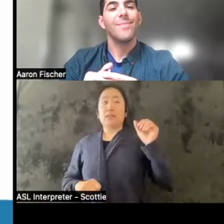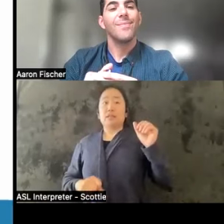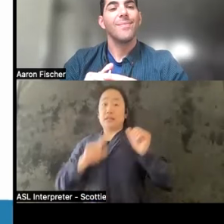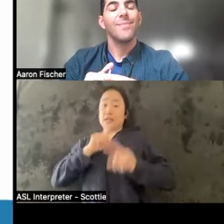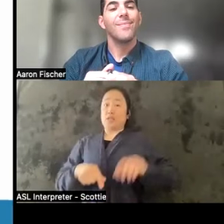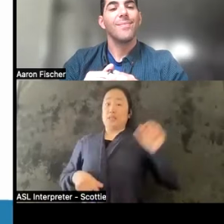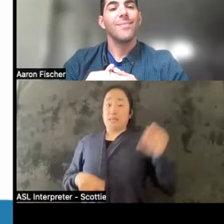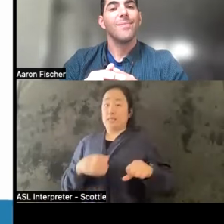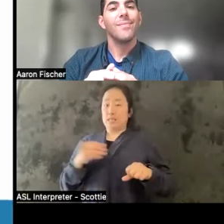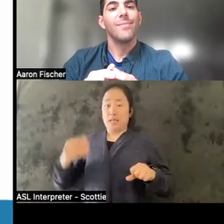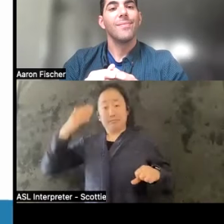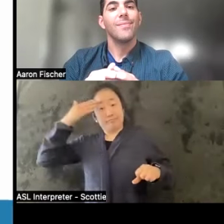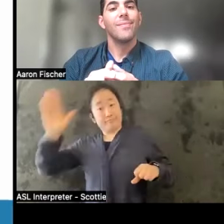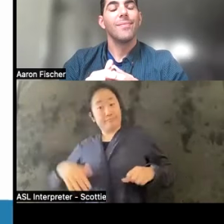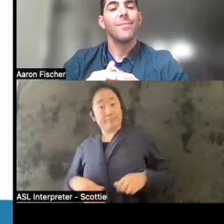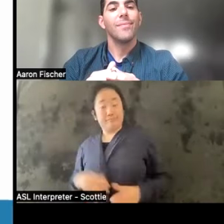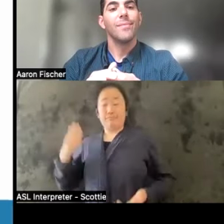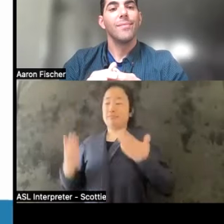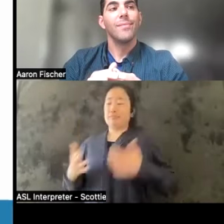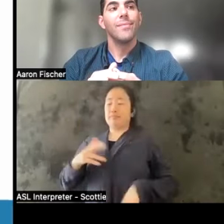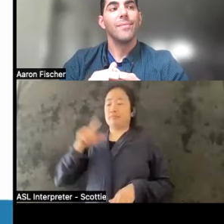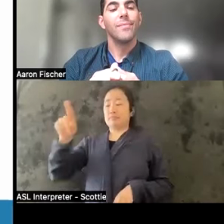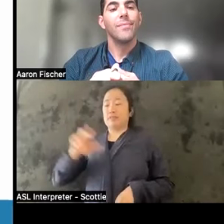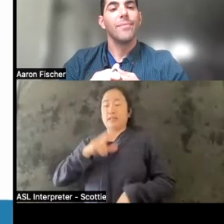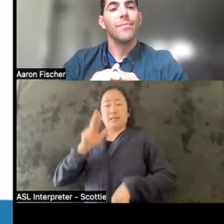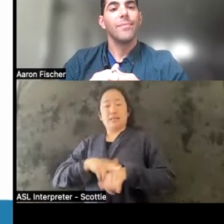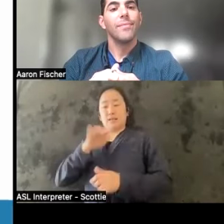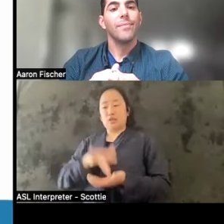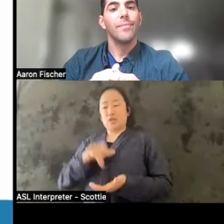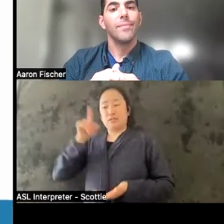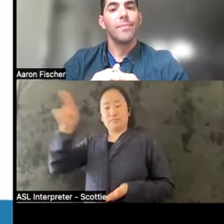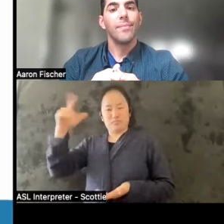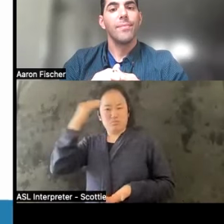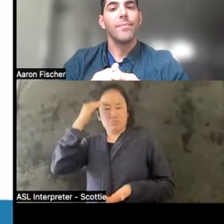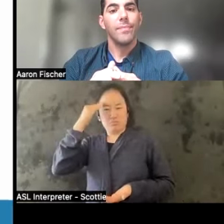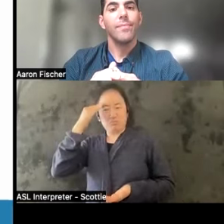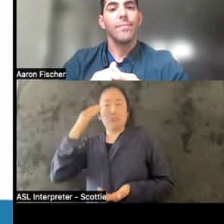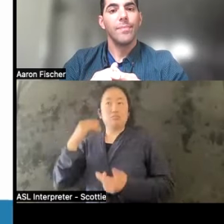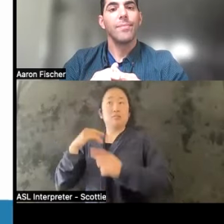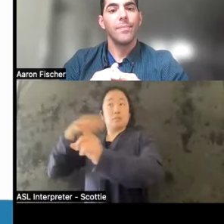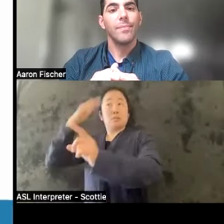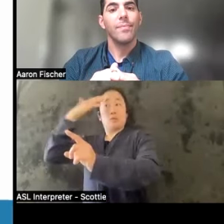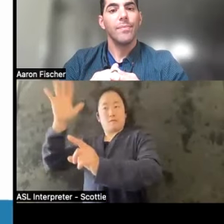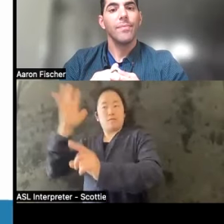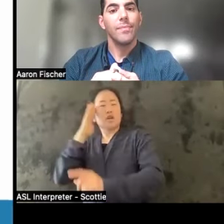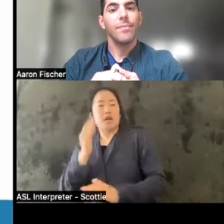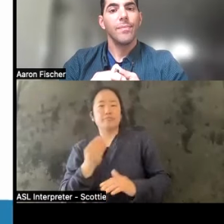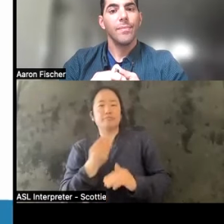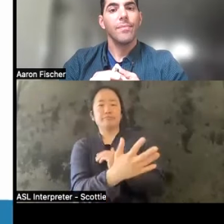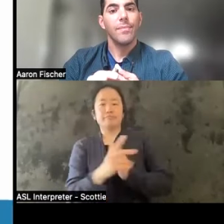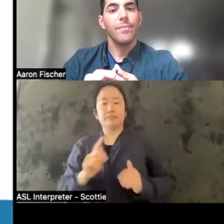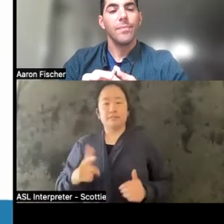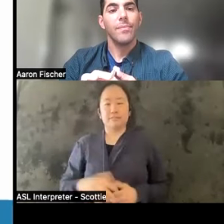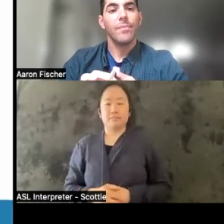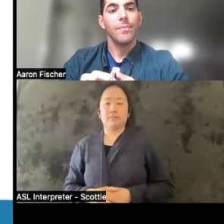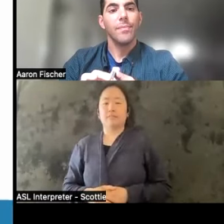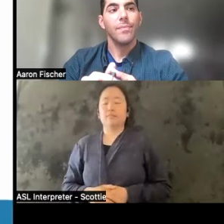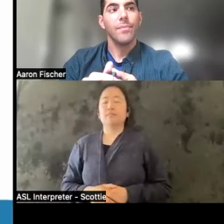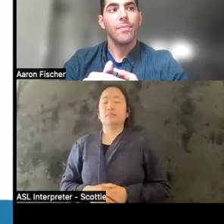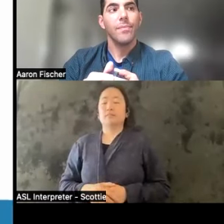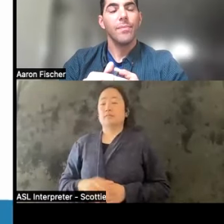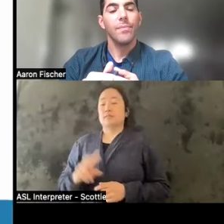be that the team at the National Center knows that, and if so, we can get back to you on that. Veterans who have disabilities